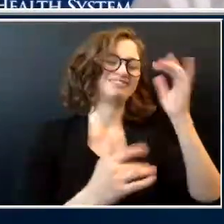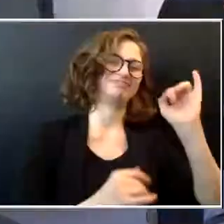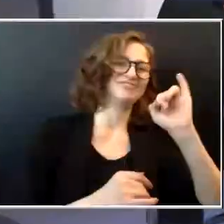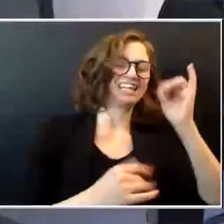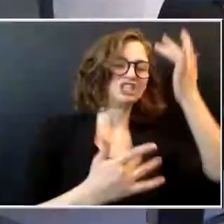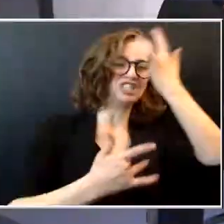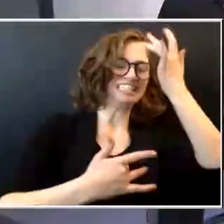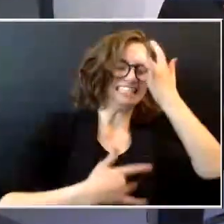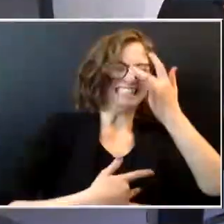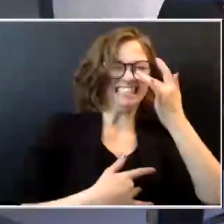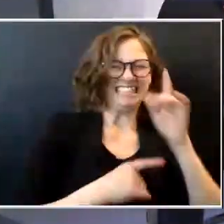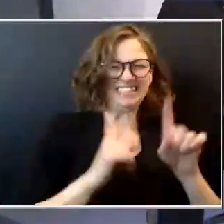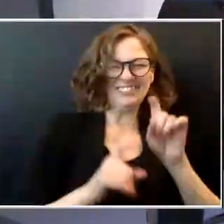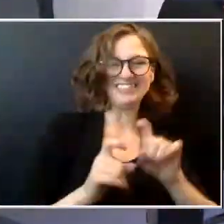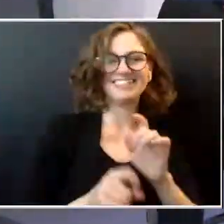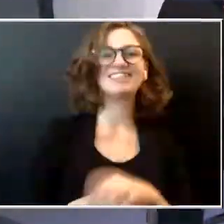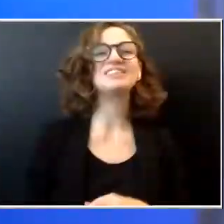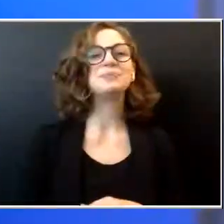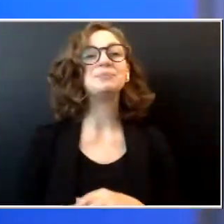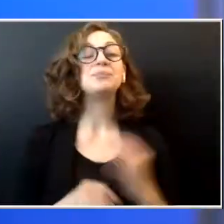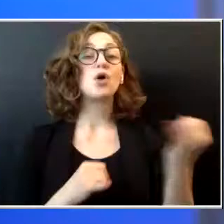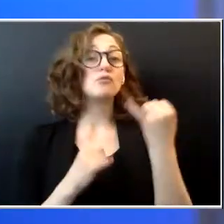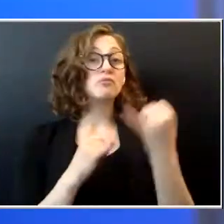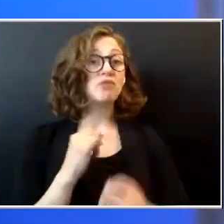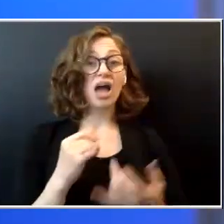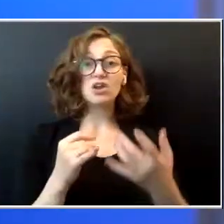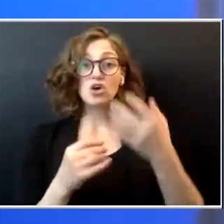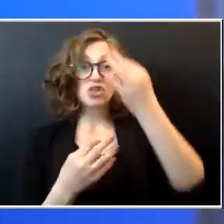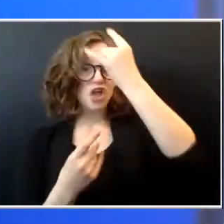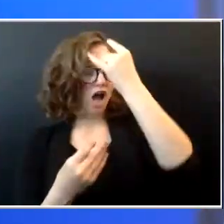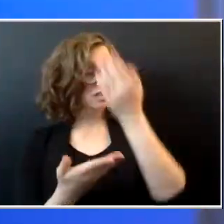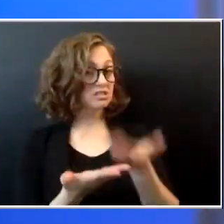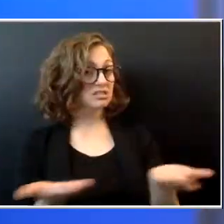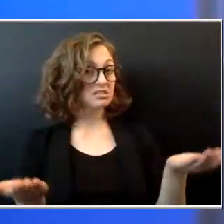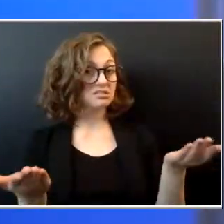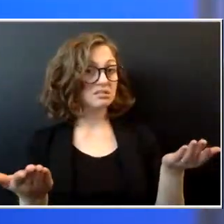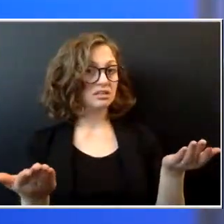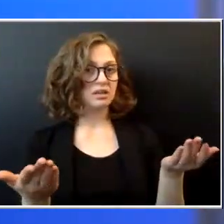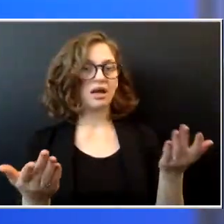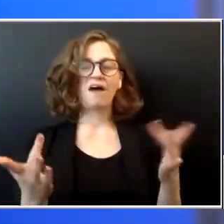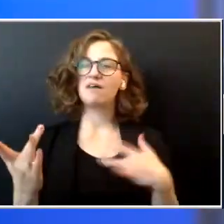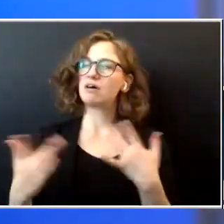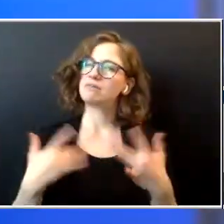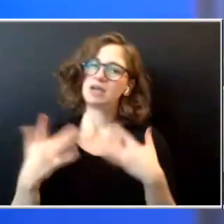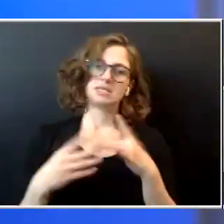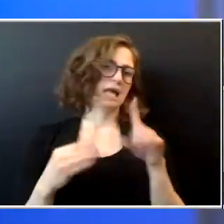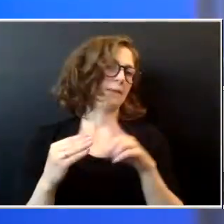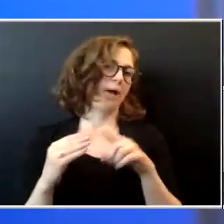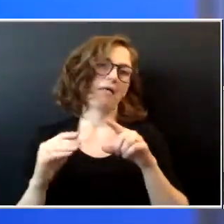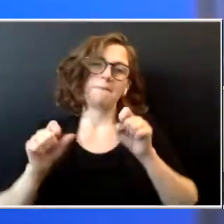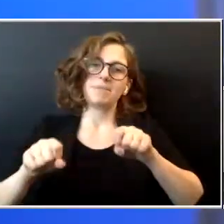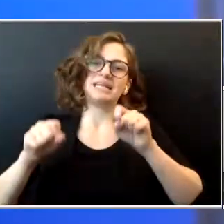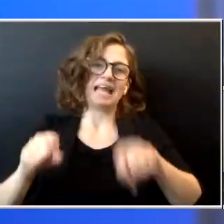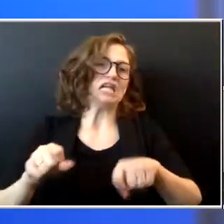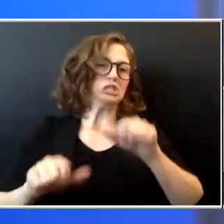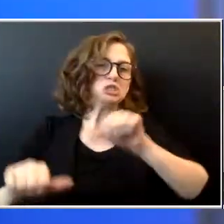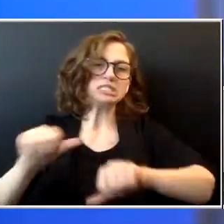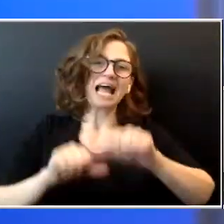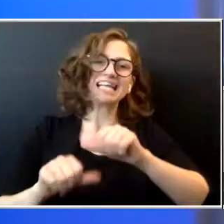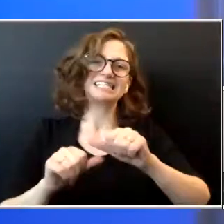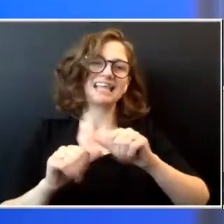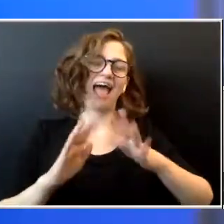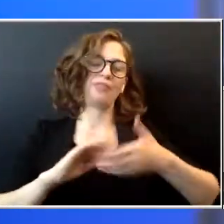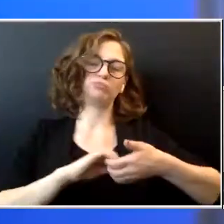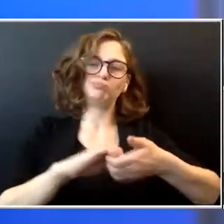before we head out. Dr. Gann. Very excited and everything about the potential science and the collaborative team that we have here at KU,